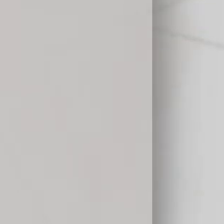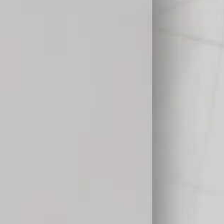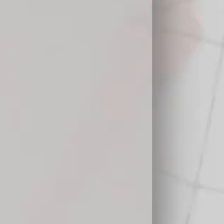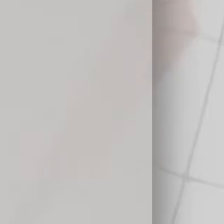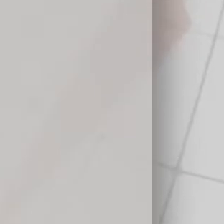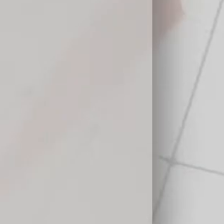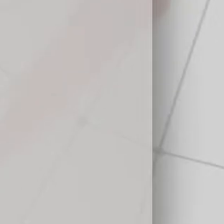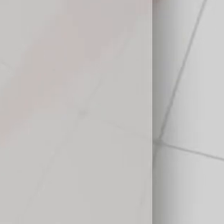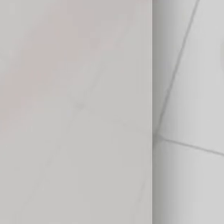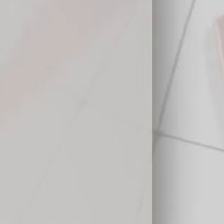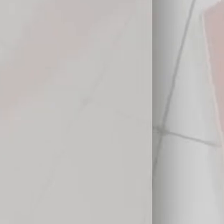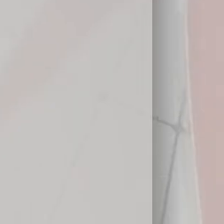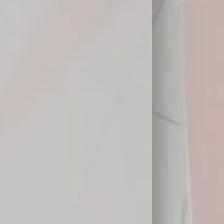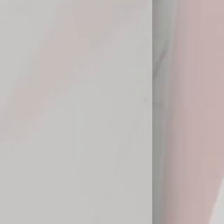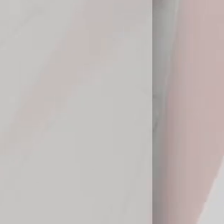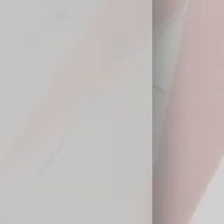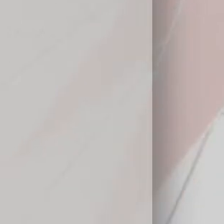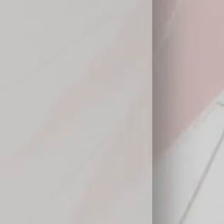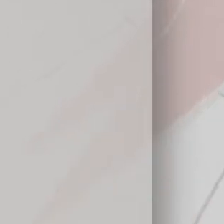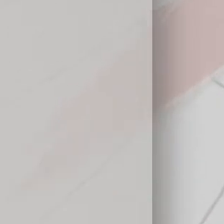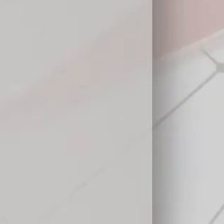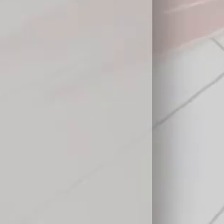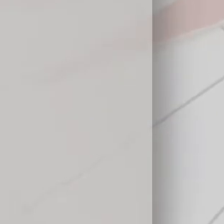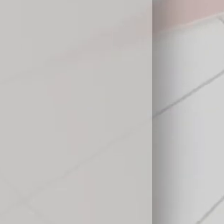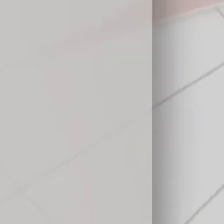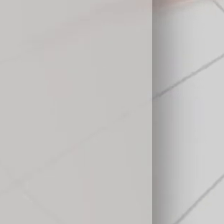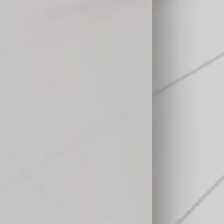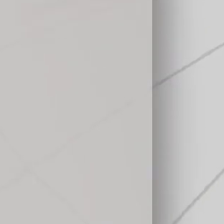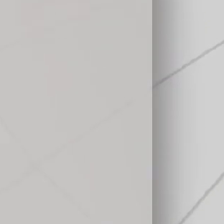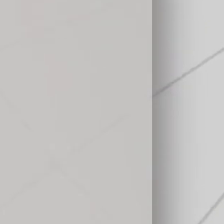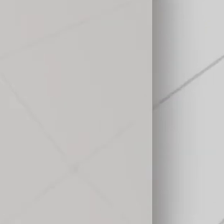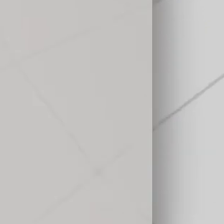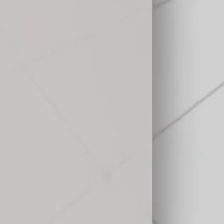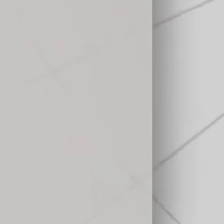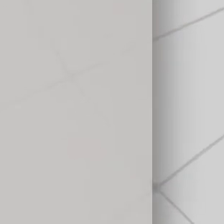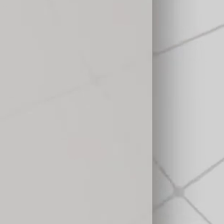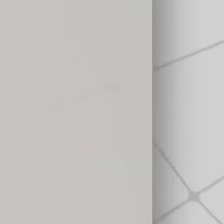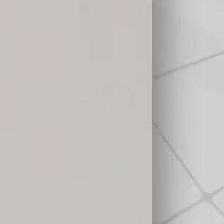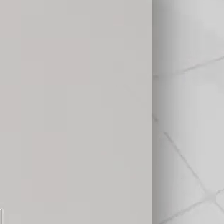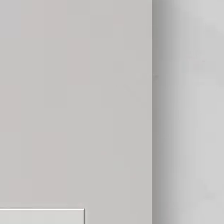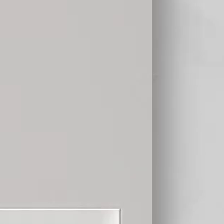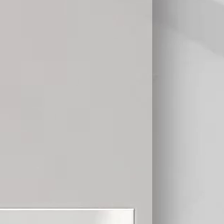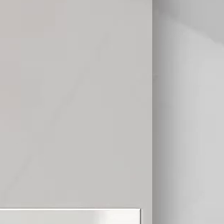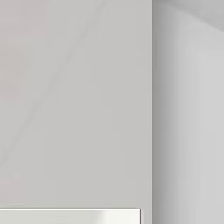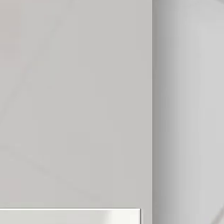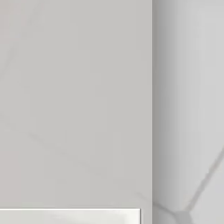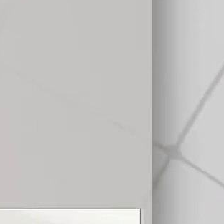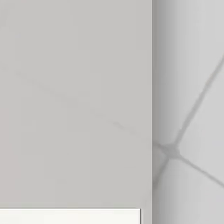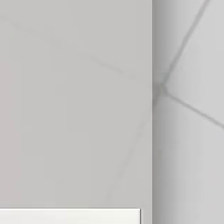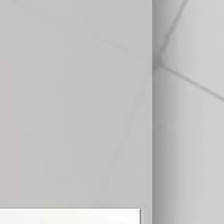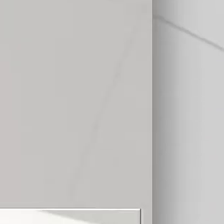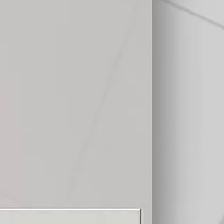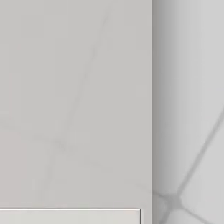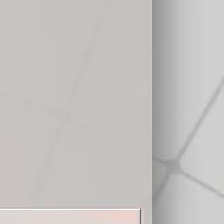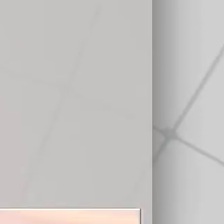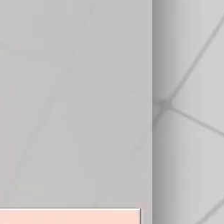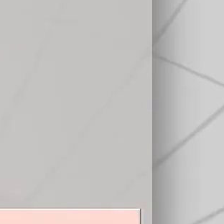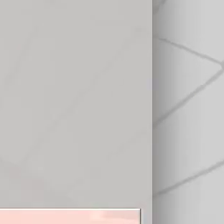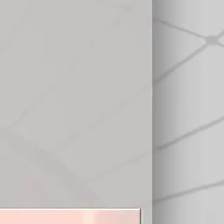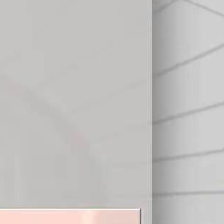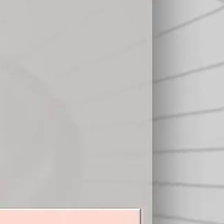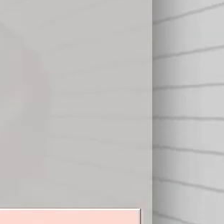since the inception of the Sabasaba demonstrations until now. We have had people, we have